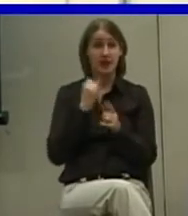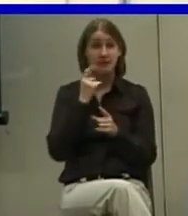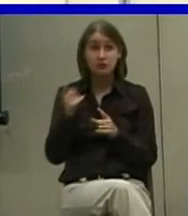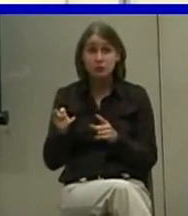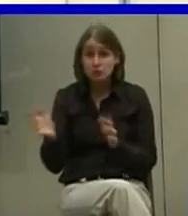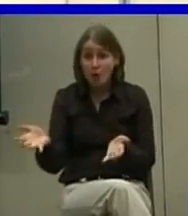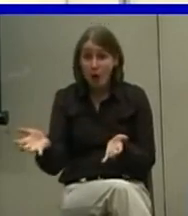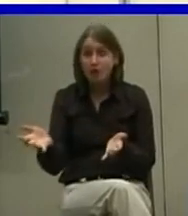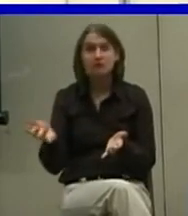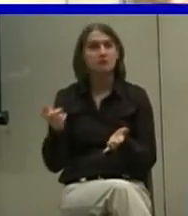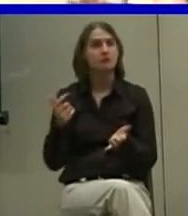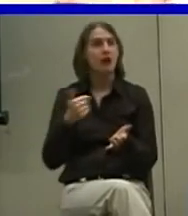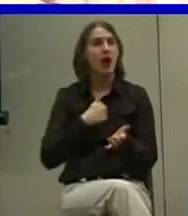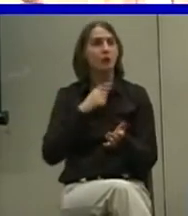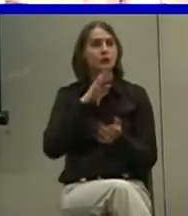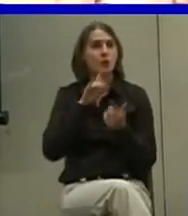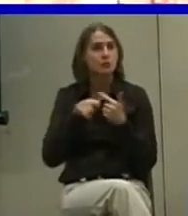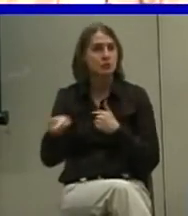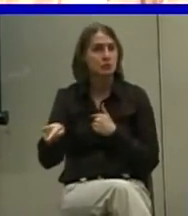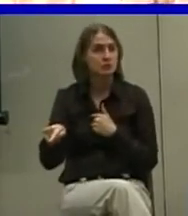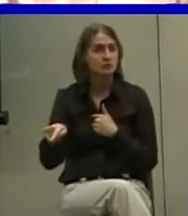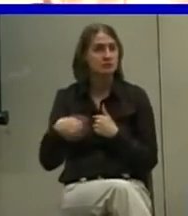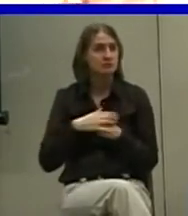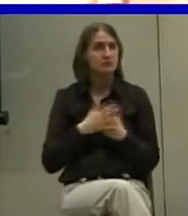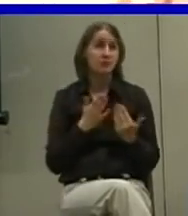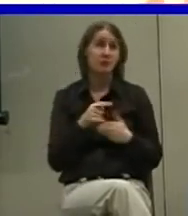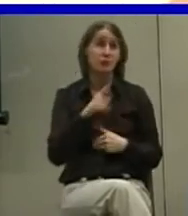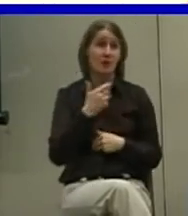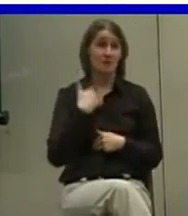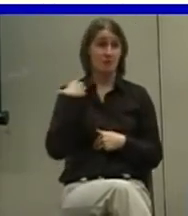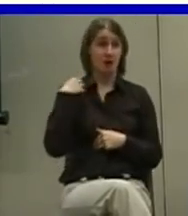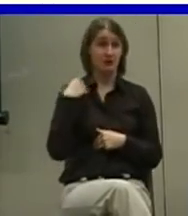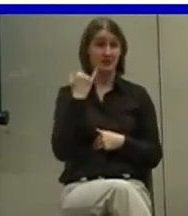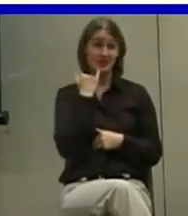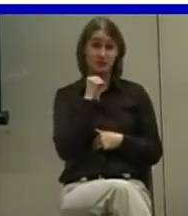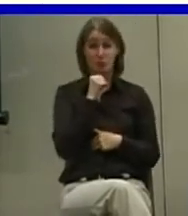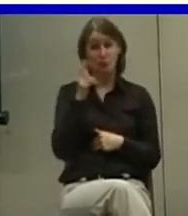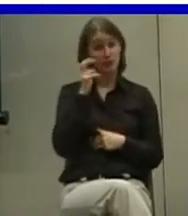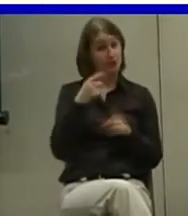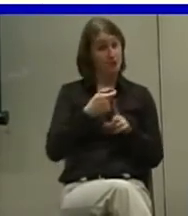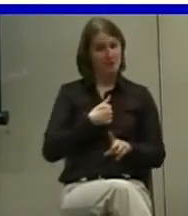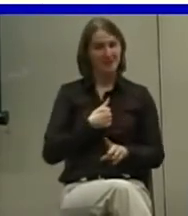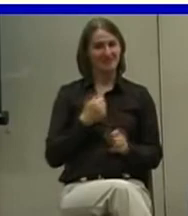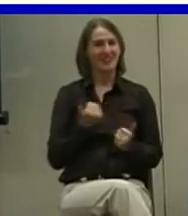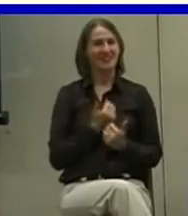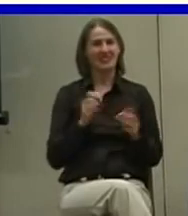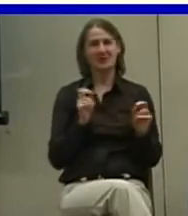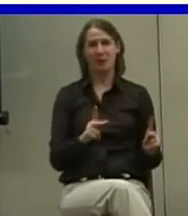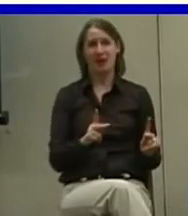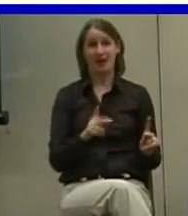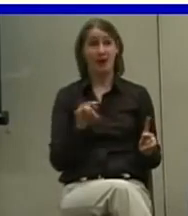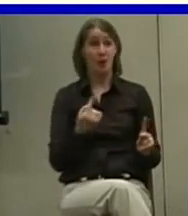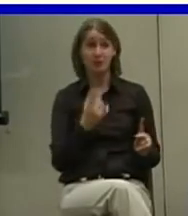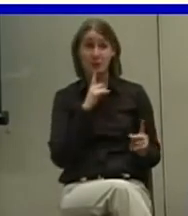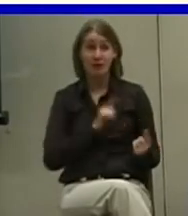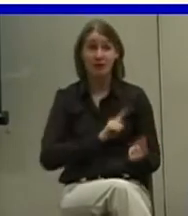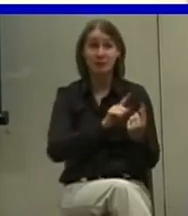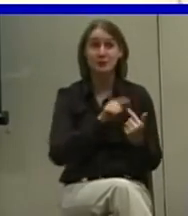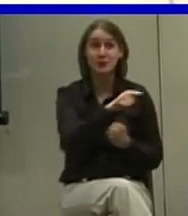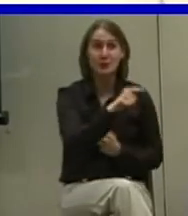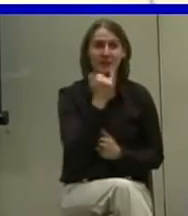thing. Maybe you've had a boss like that before. If you don't hear from me, then everything's okay. I'm only going to talk to you if I hate